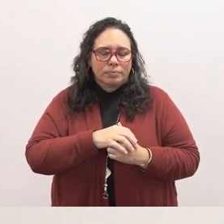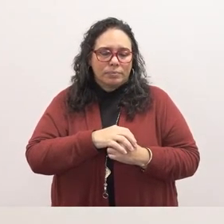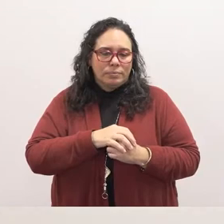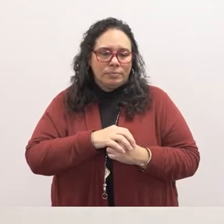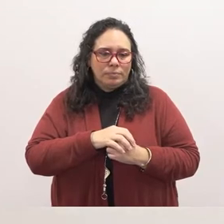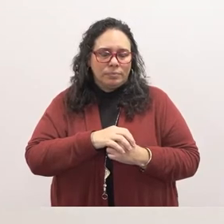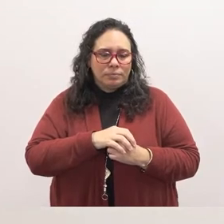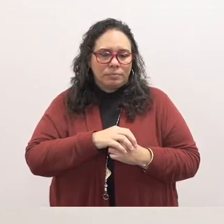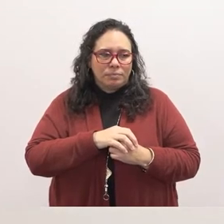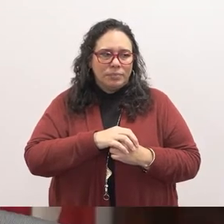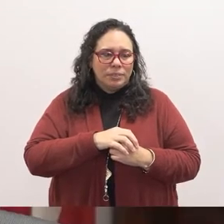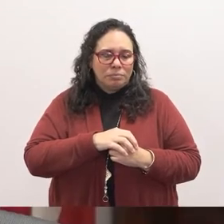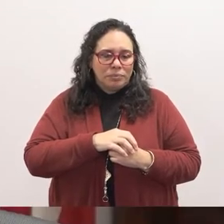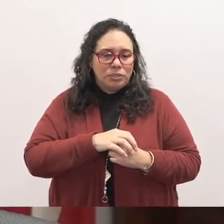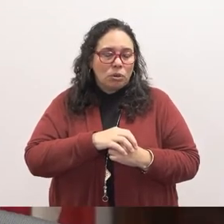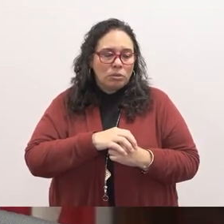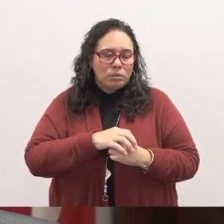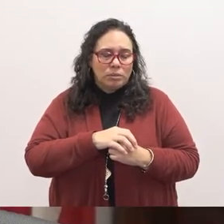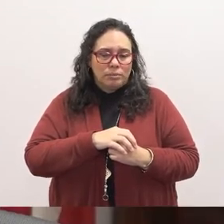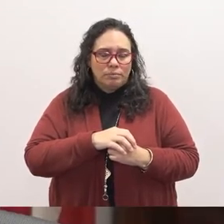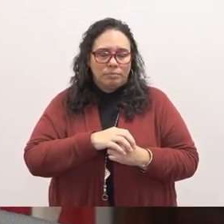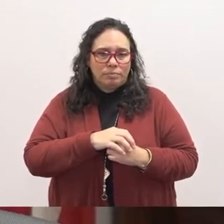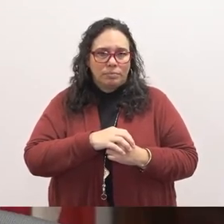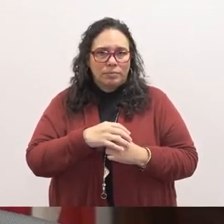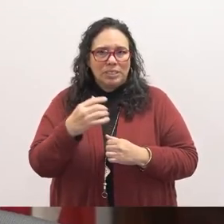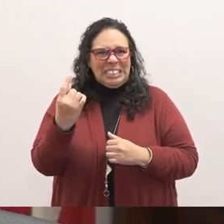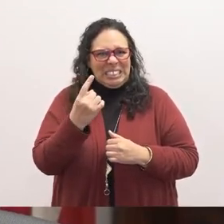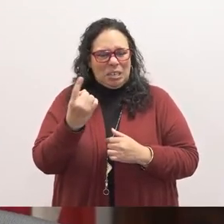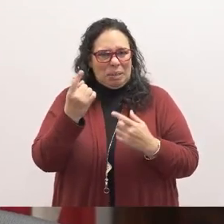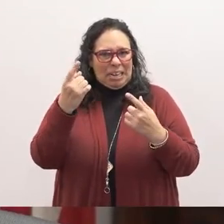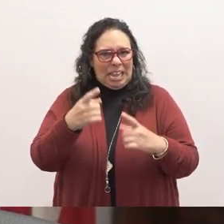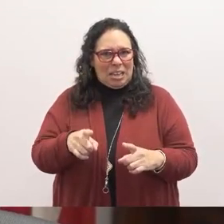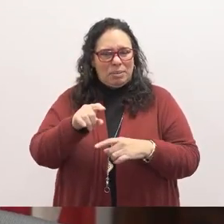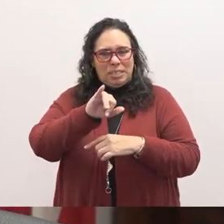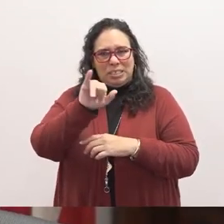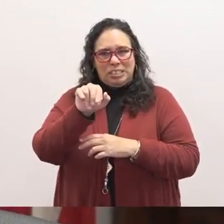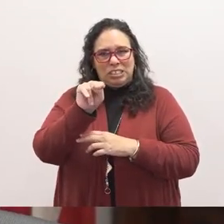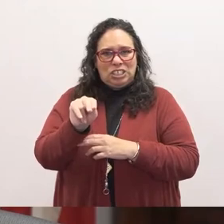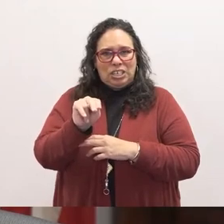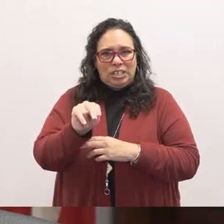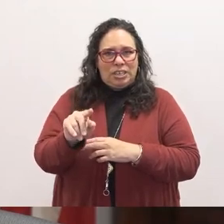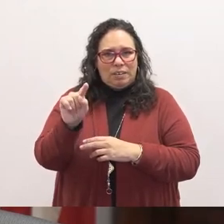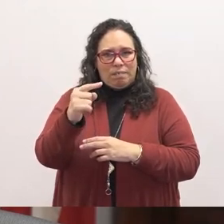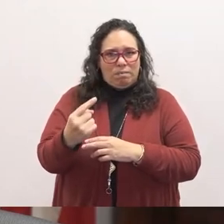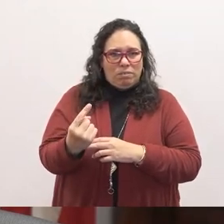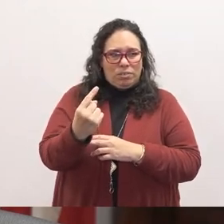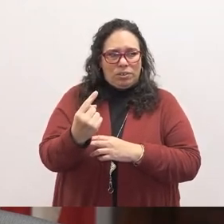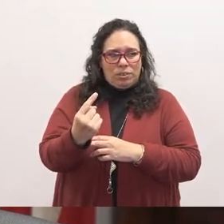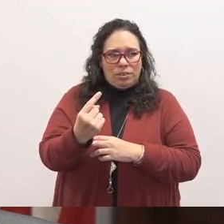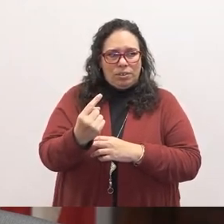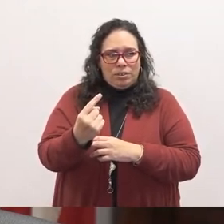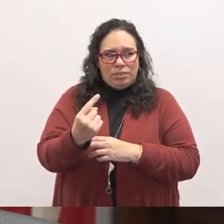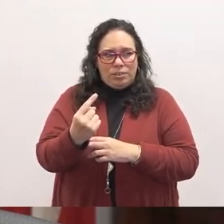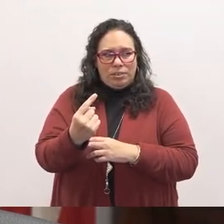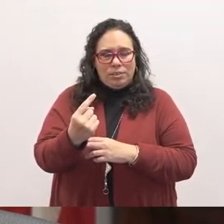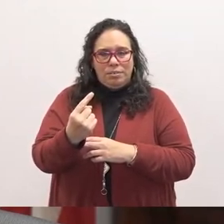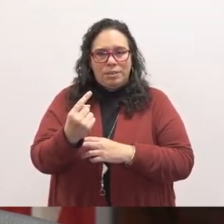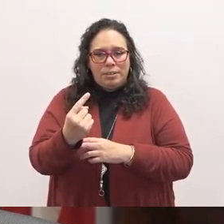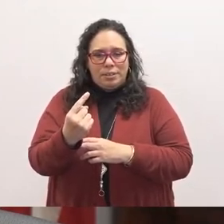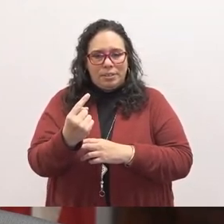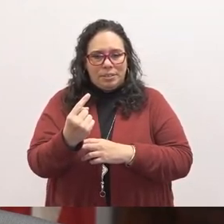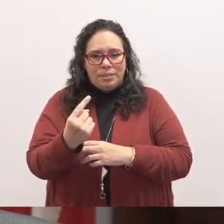I think something passed that took effect January 1st in terms of campaign contributions, yes, that then